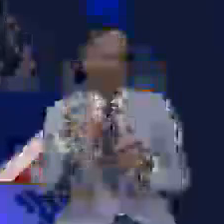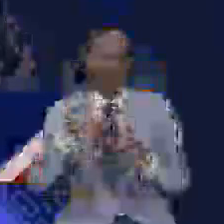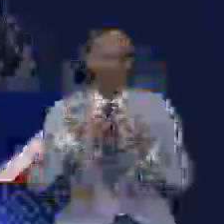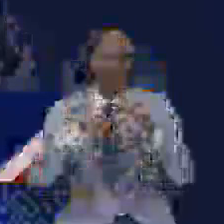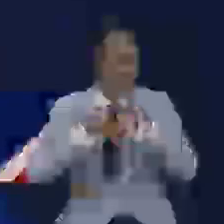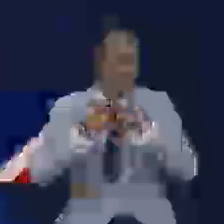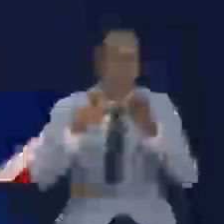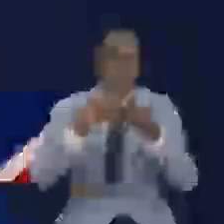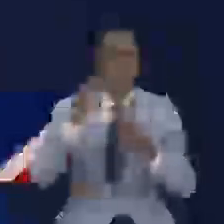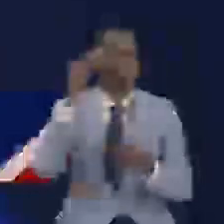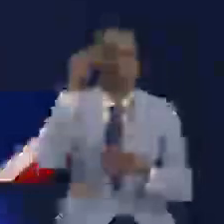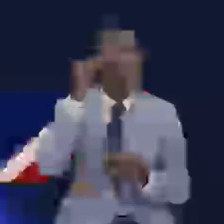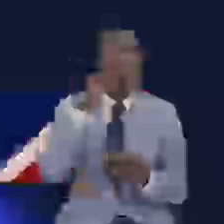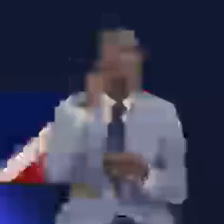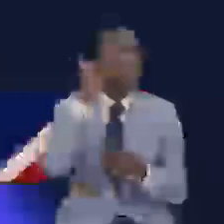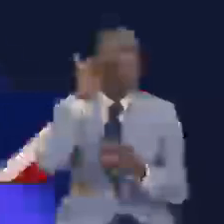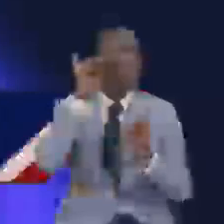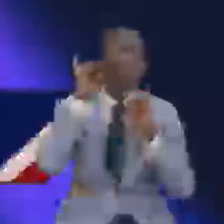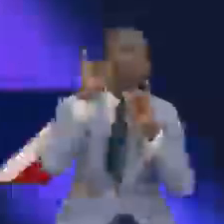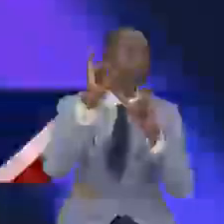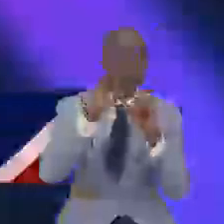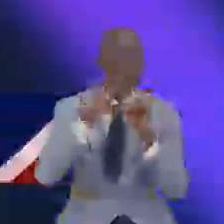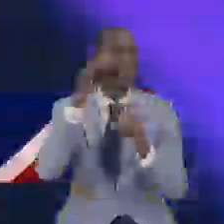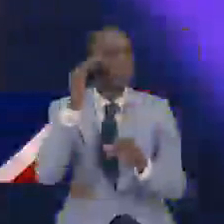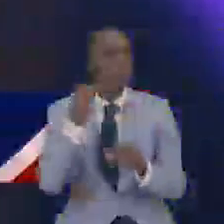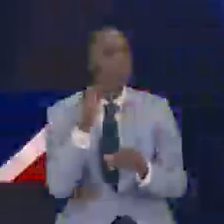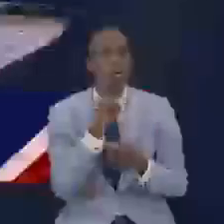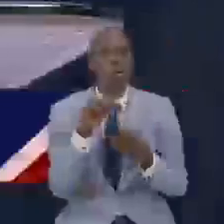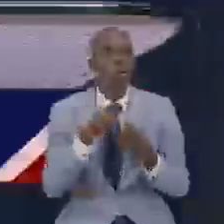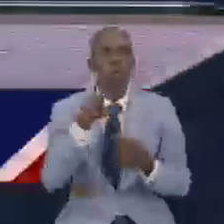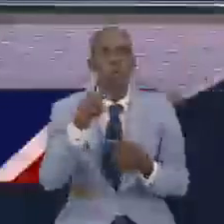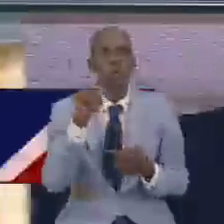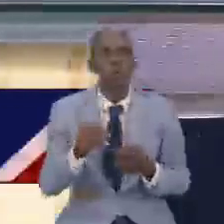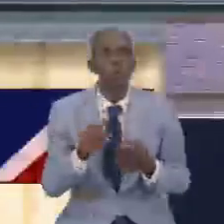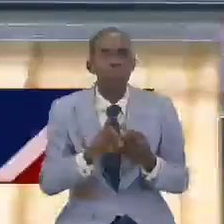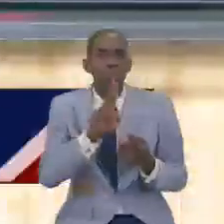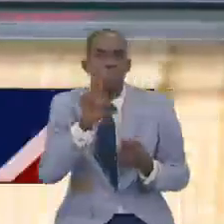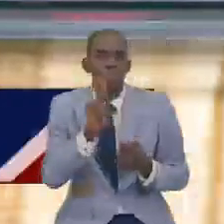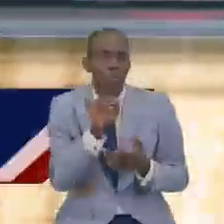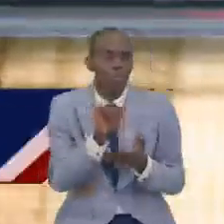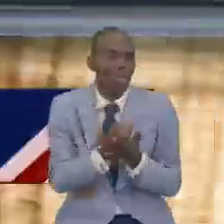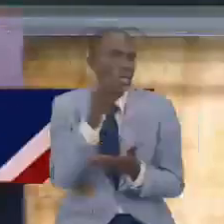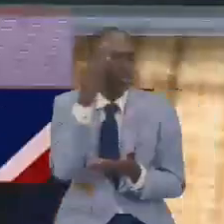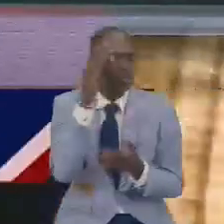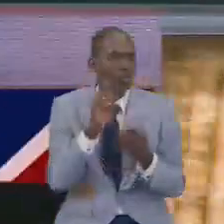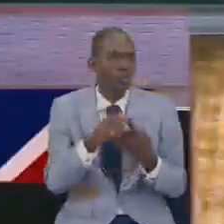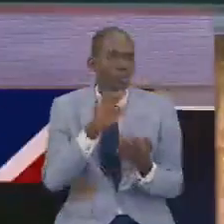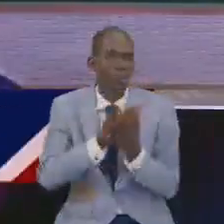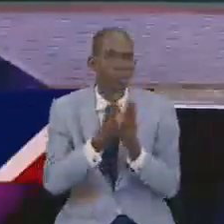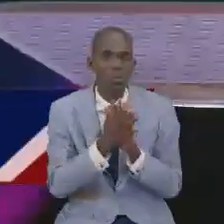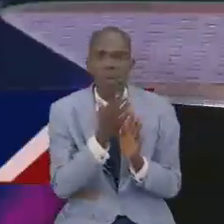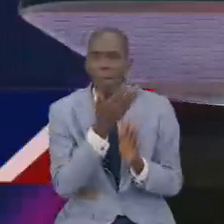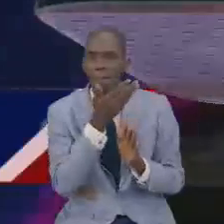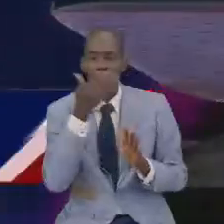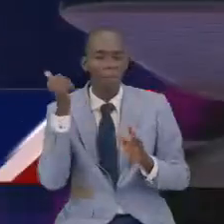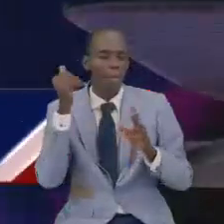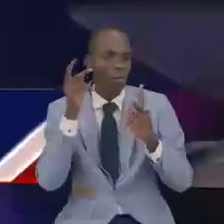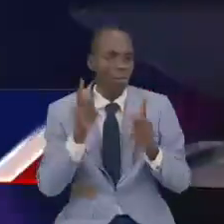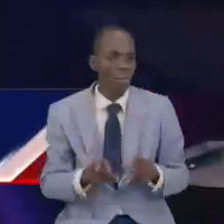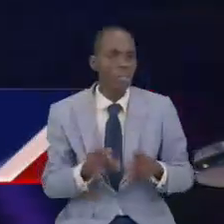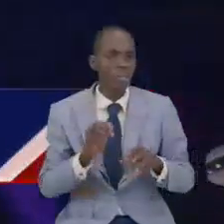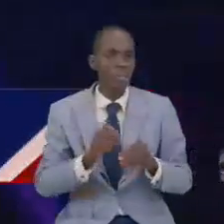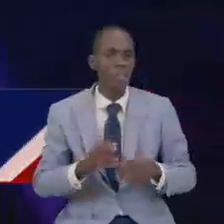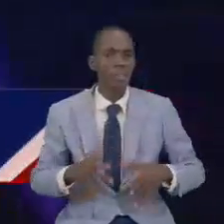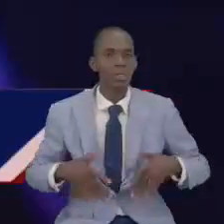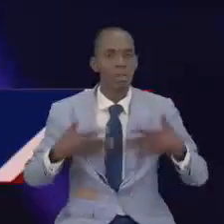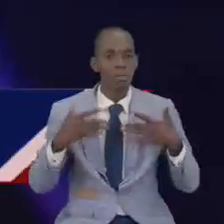in the head. And the time we're to use that knowledge to live a better life and to do a better thing. That knowledge does